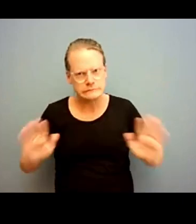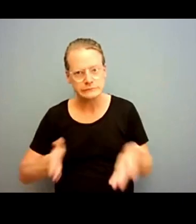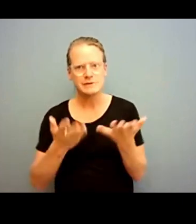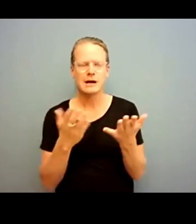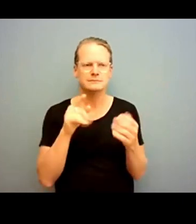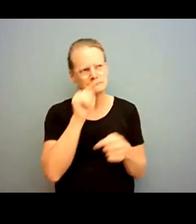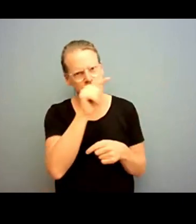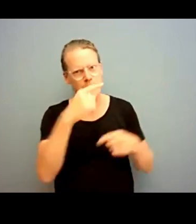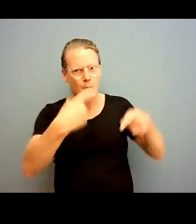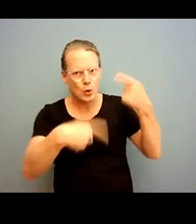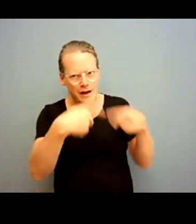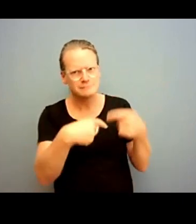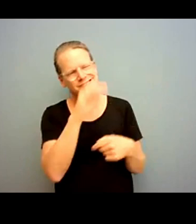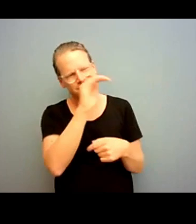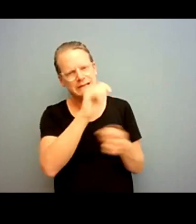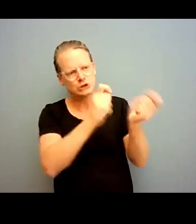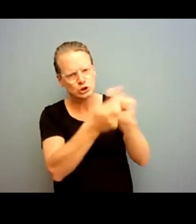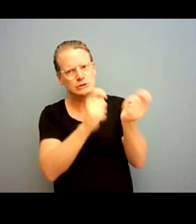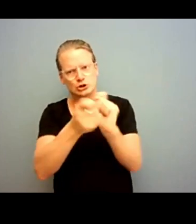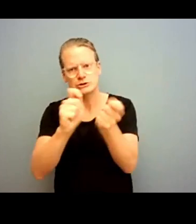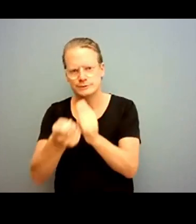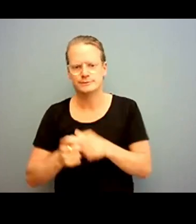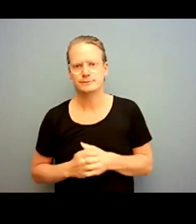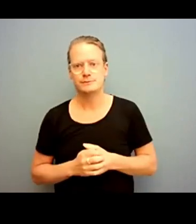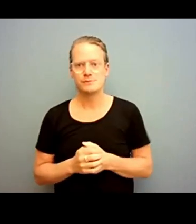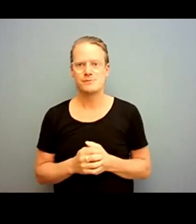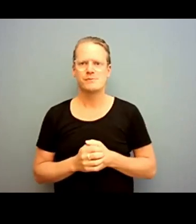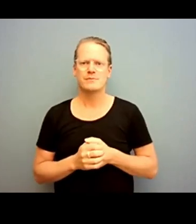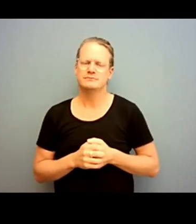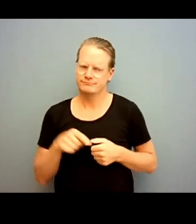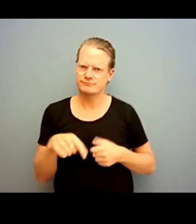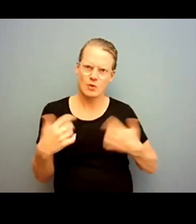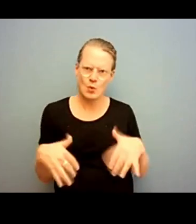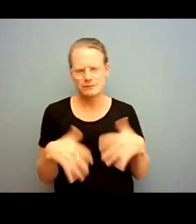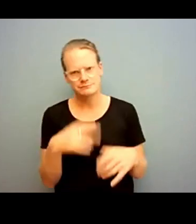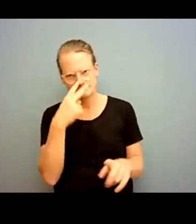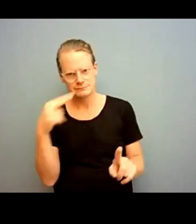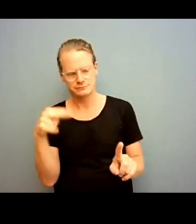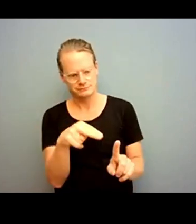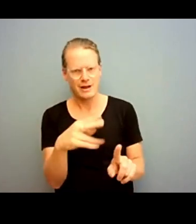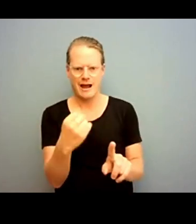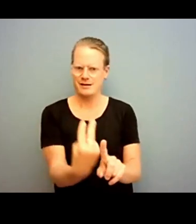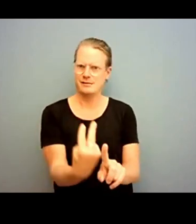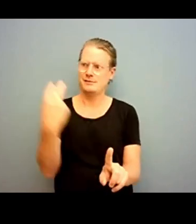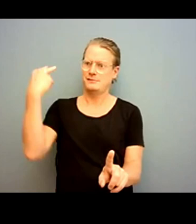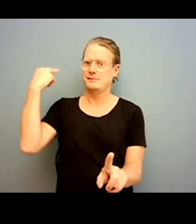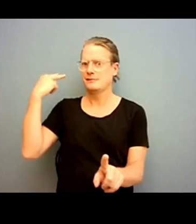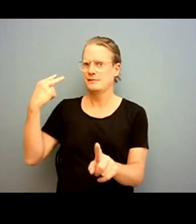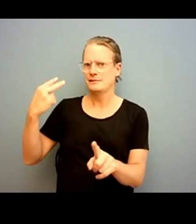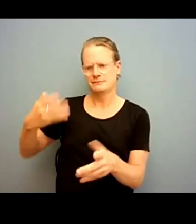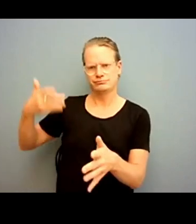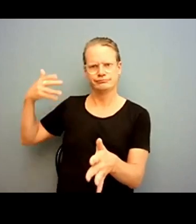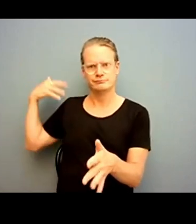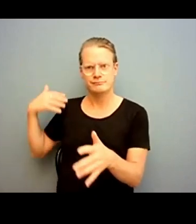numbers. It's interesting to see historically how social rights, our social systems, were